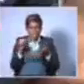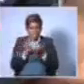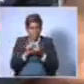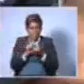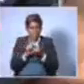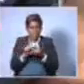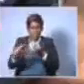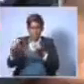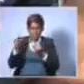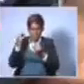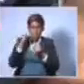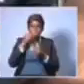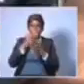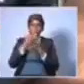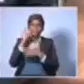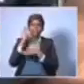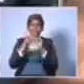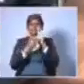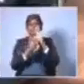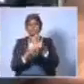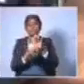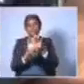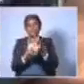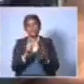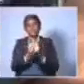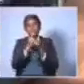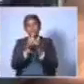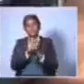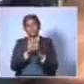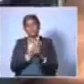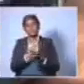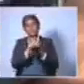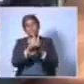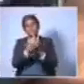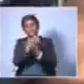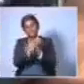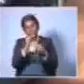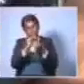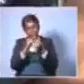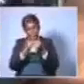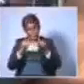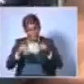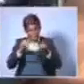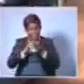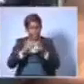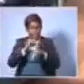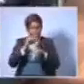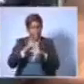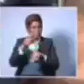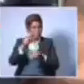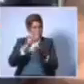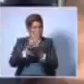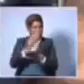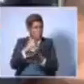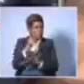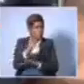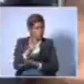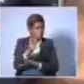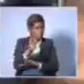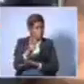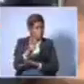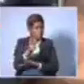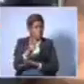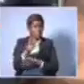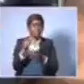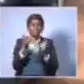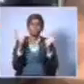betray the goodwill that we have shown in trying to assist them to resolve the many problems of this nation and mislead the